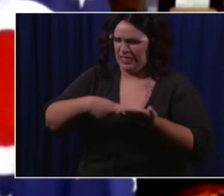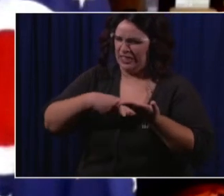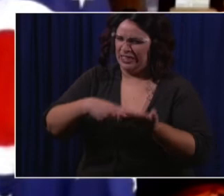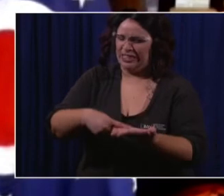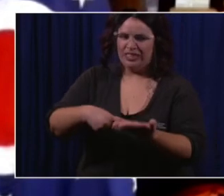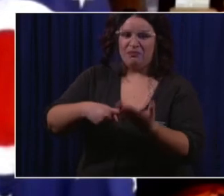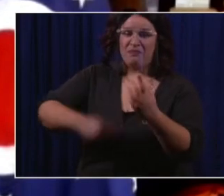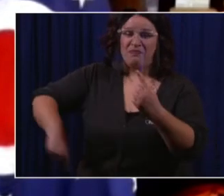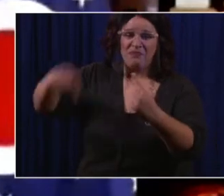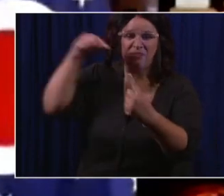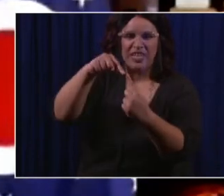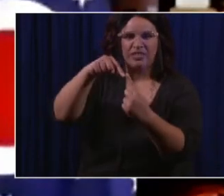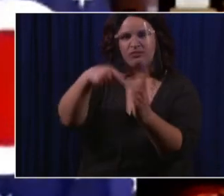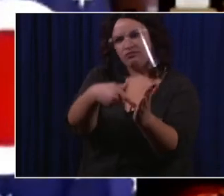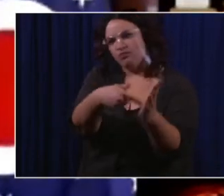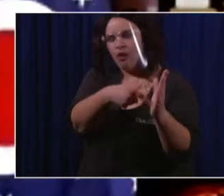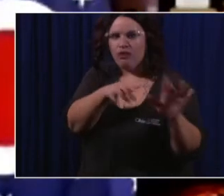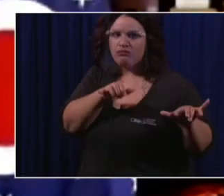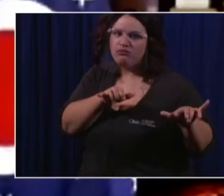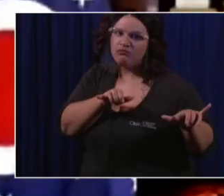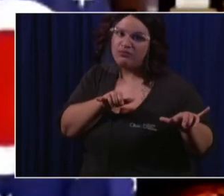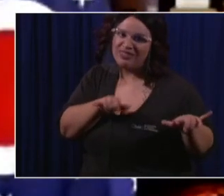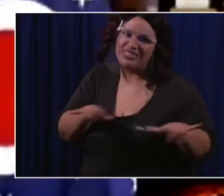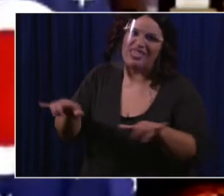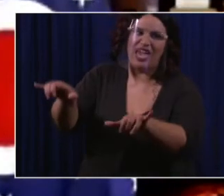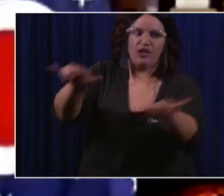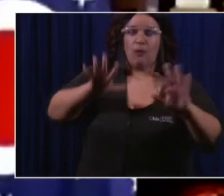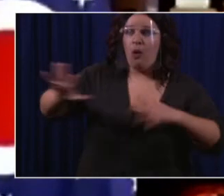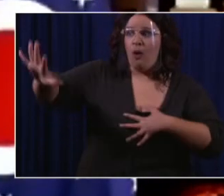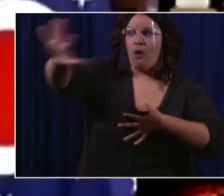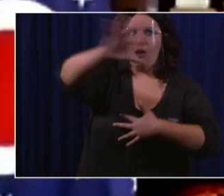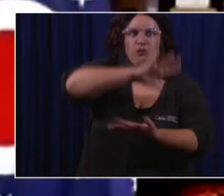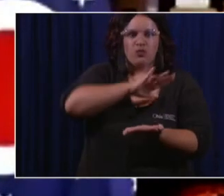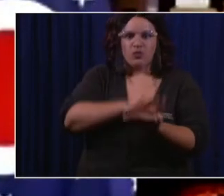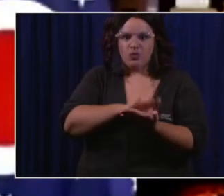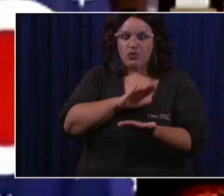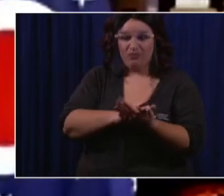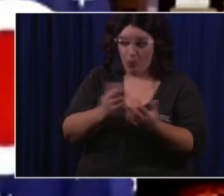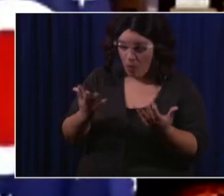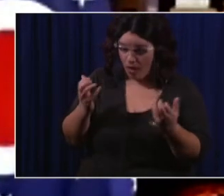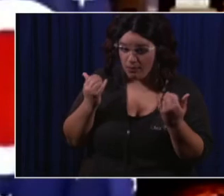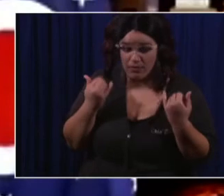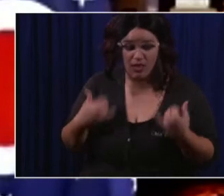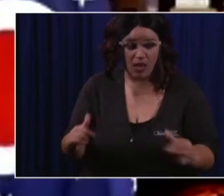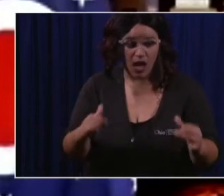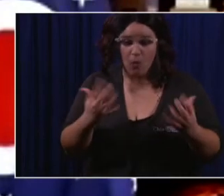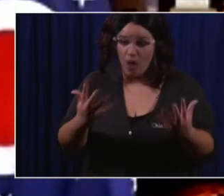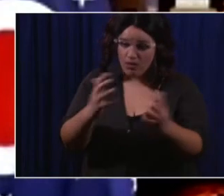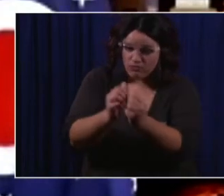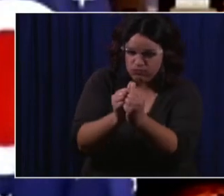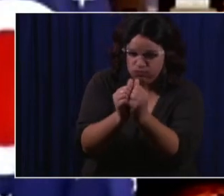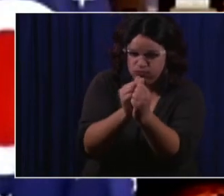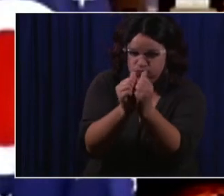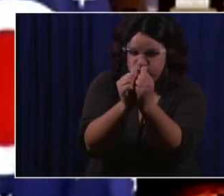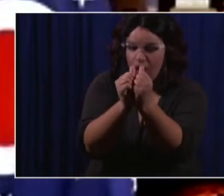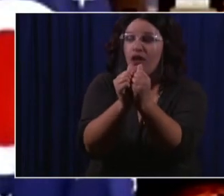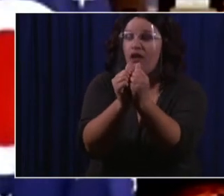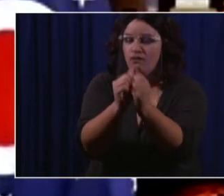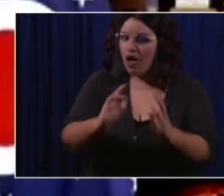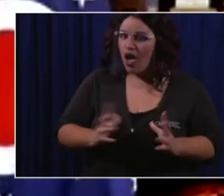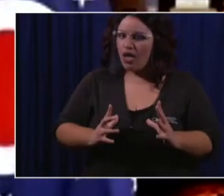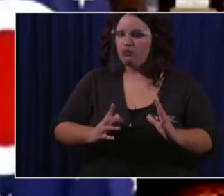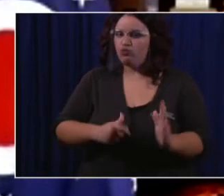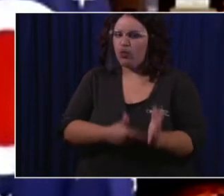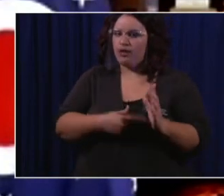return to play and what the expectations were for observation and accountability.